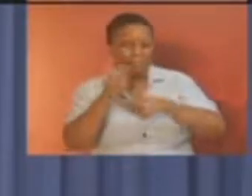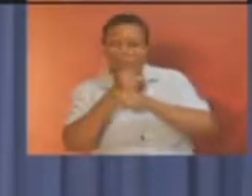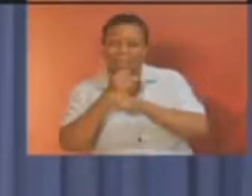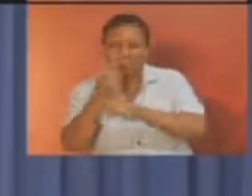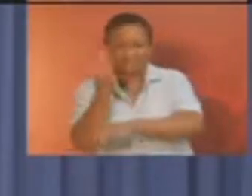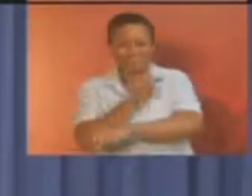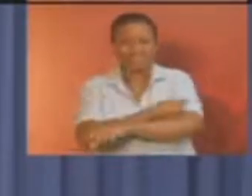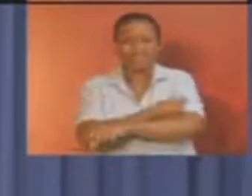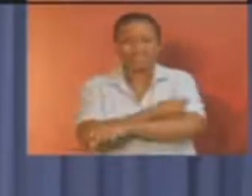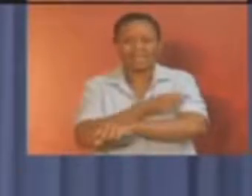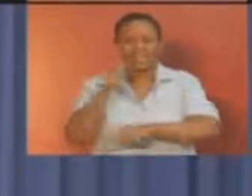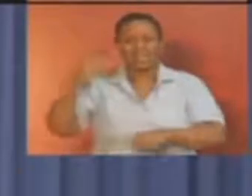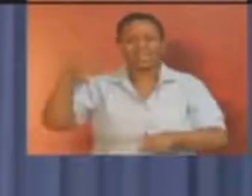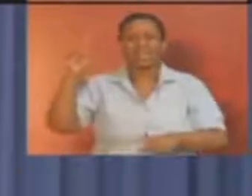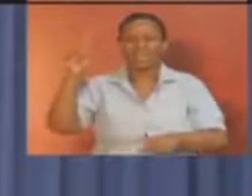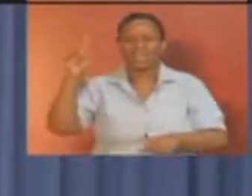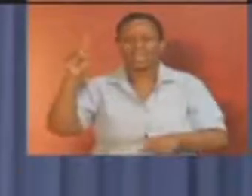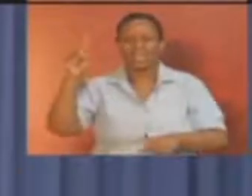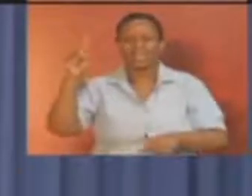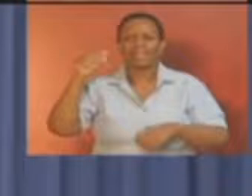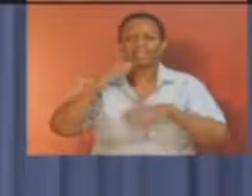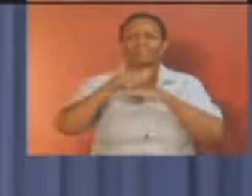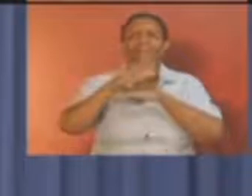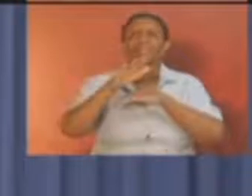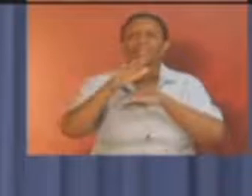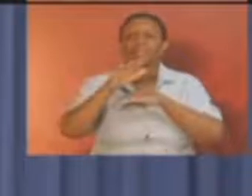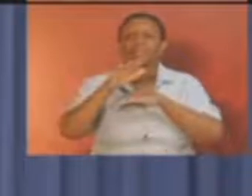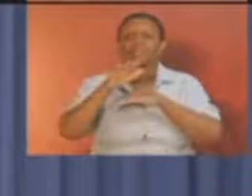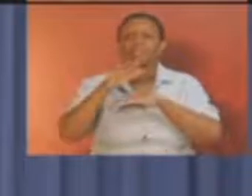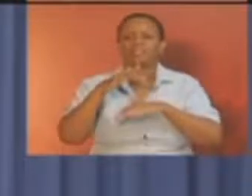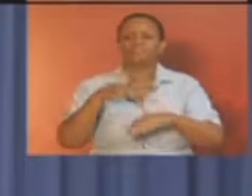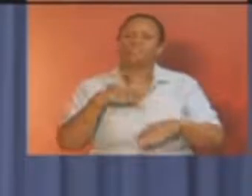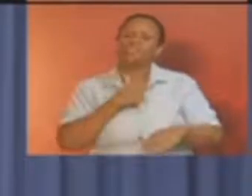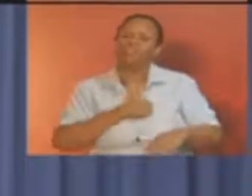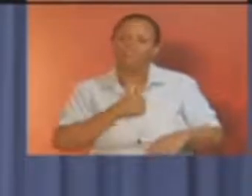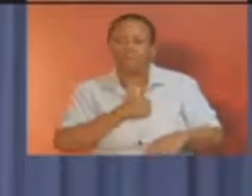in the custody of sovereigns.